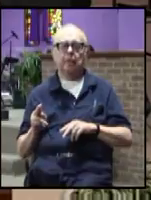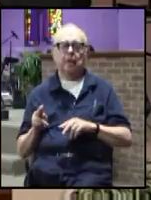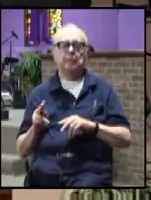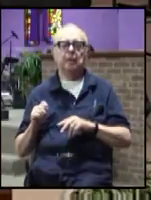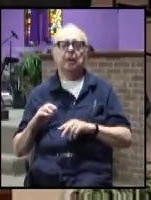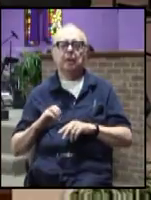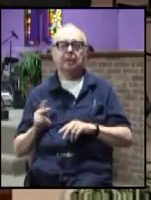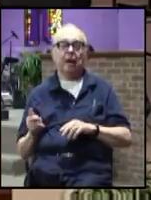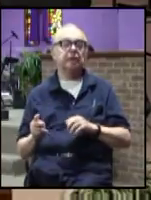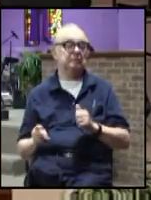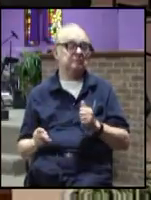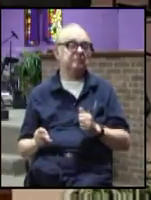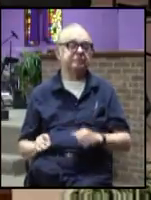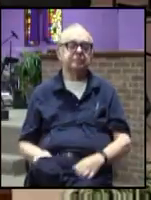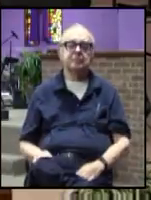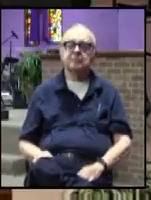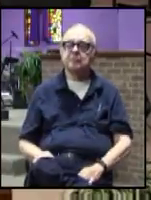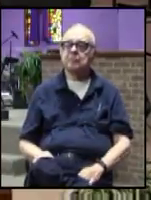A thumbtack.